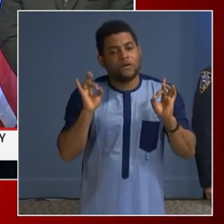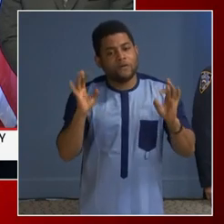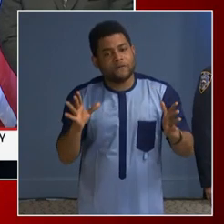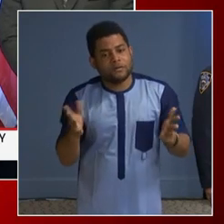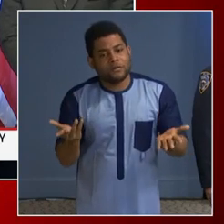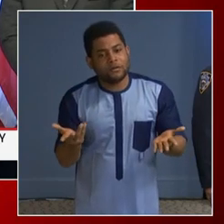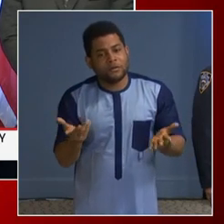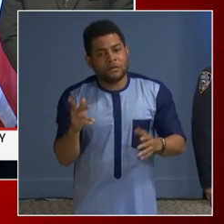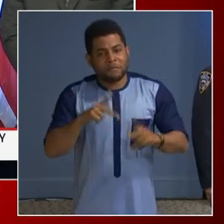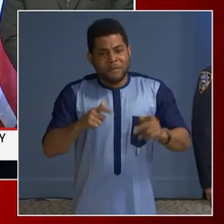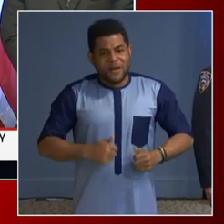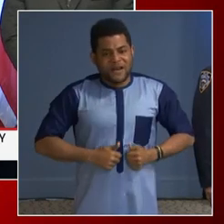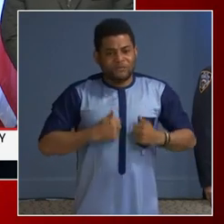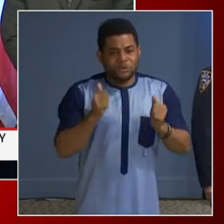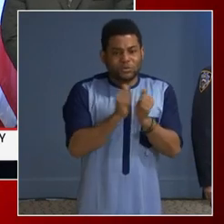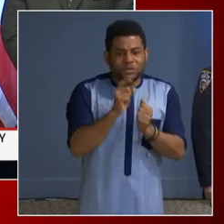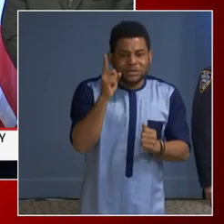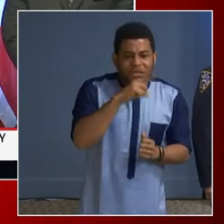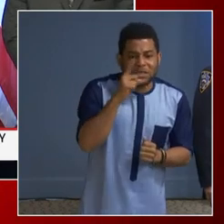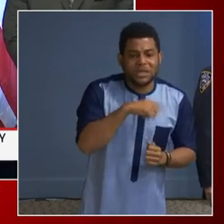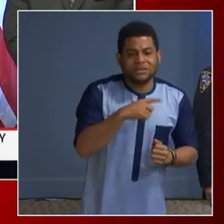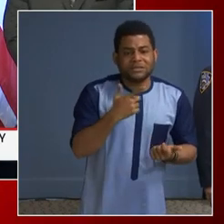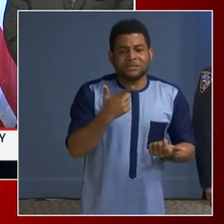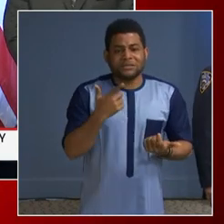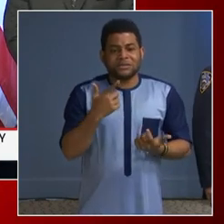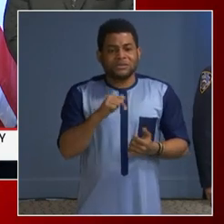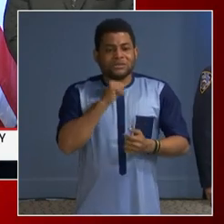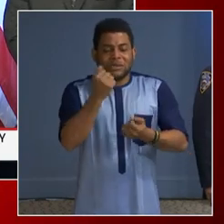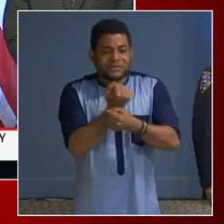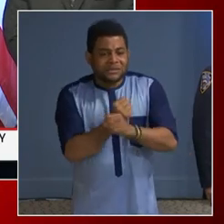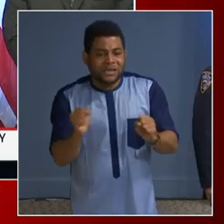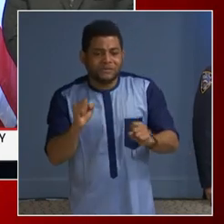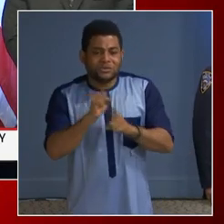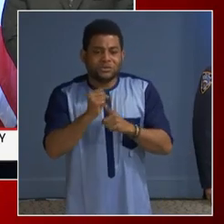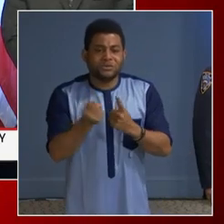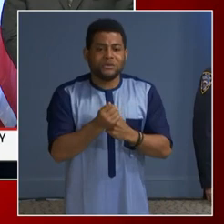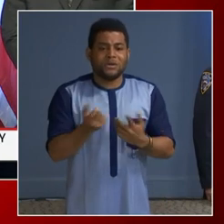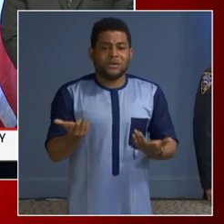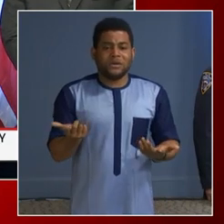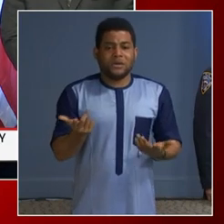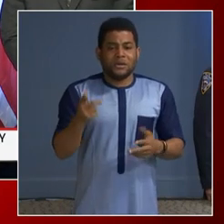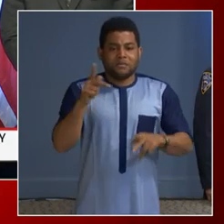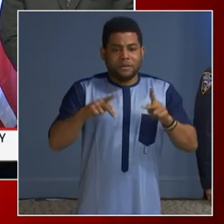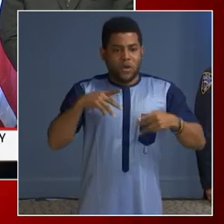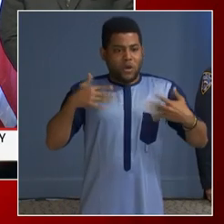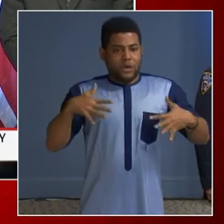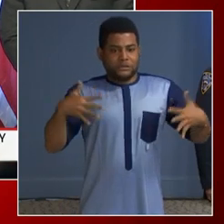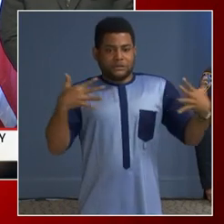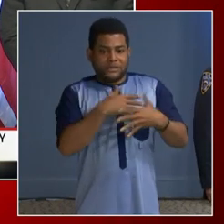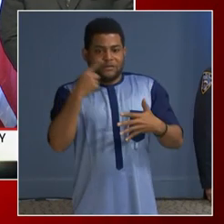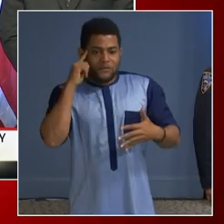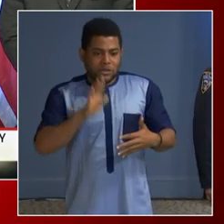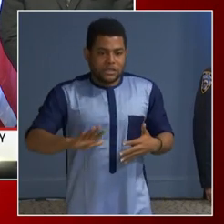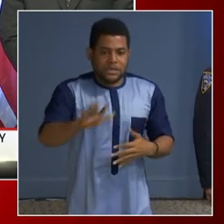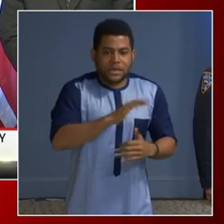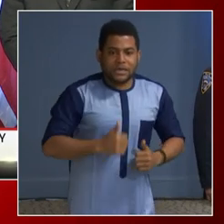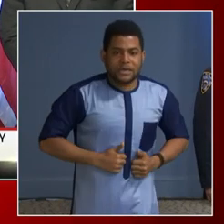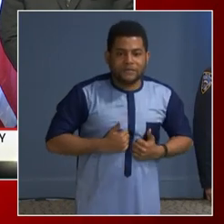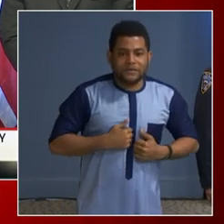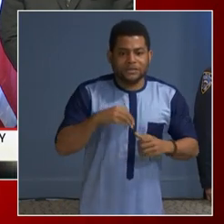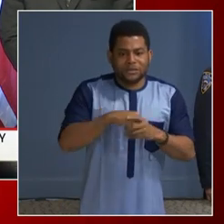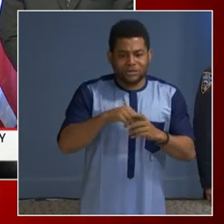rats, people in unsafe conditions, people who are already scared for their lives in those